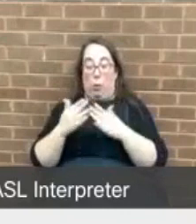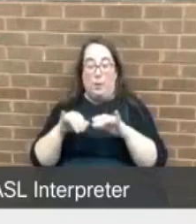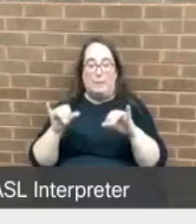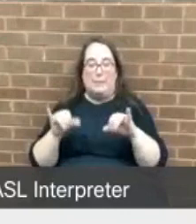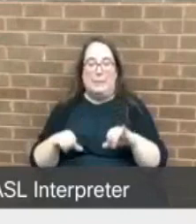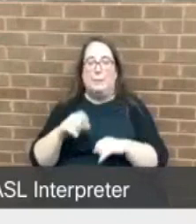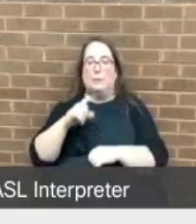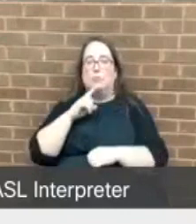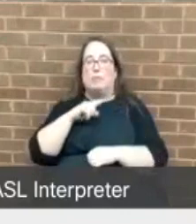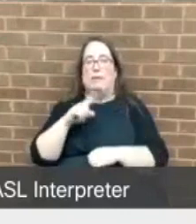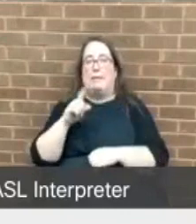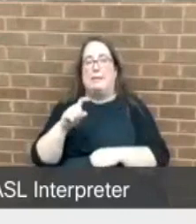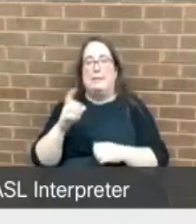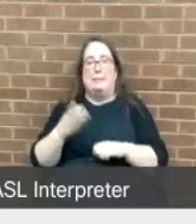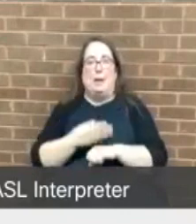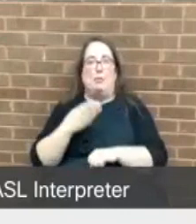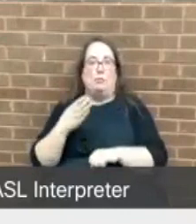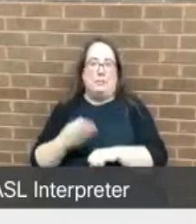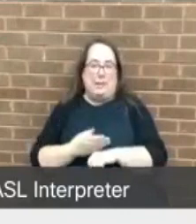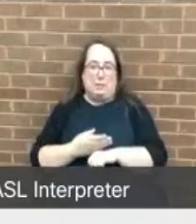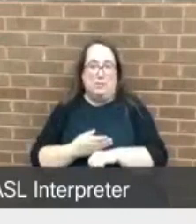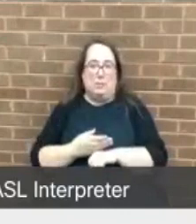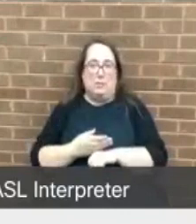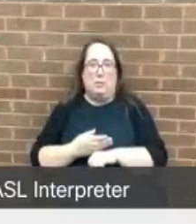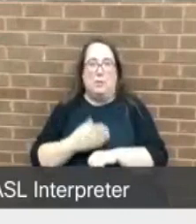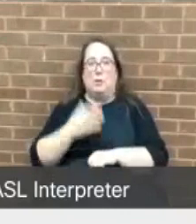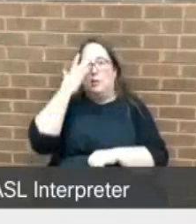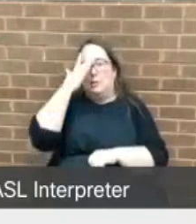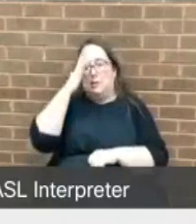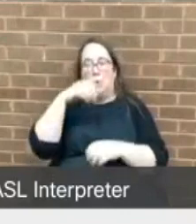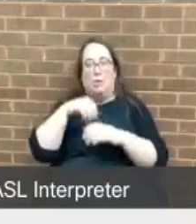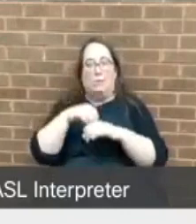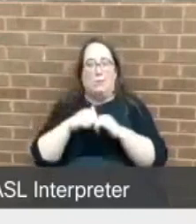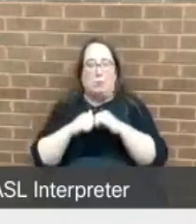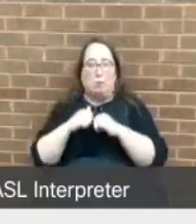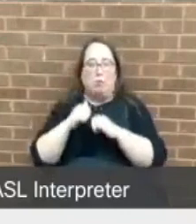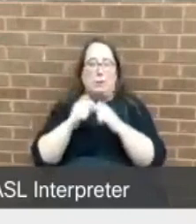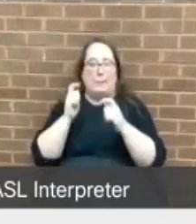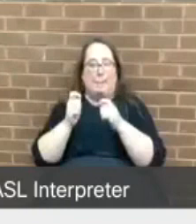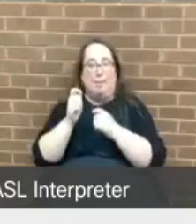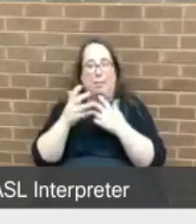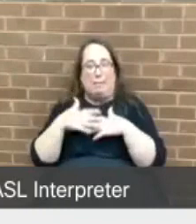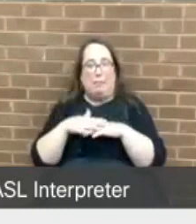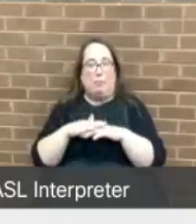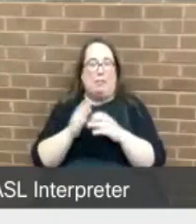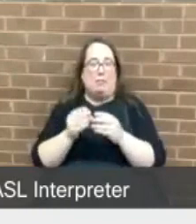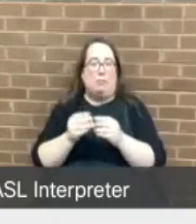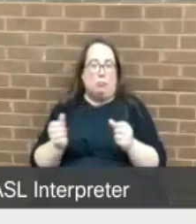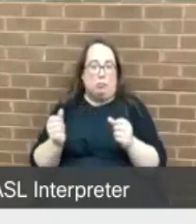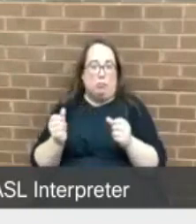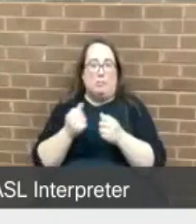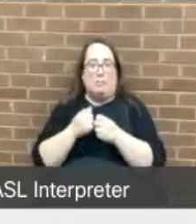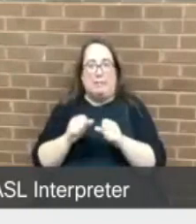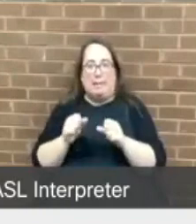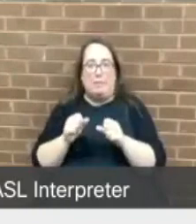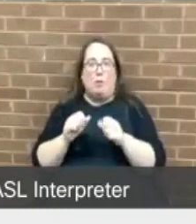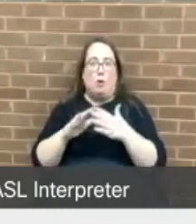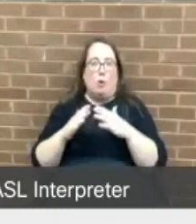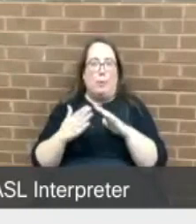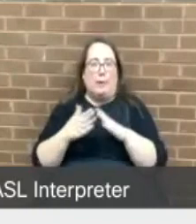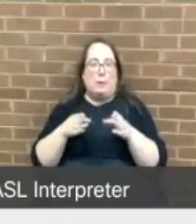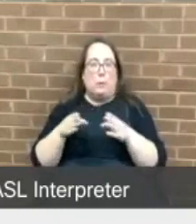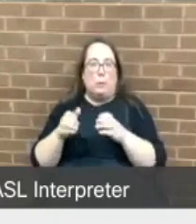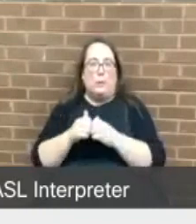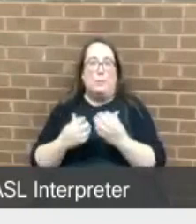it's really in need of modernization with smart infrastructure, adaptable and integrated solutions, and safer urbanized roadways with